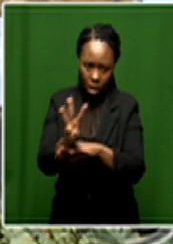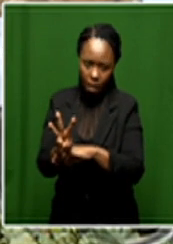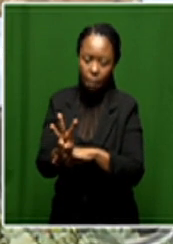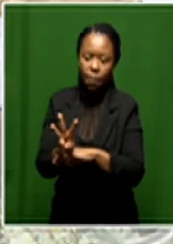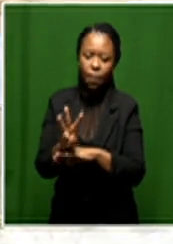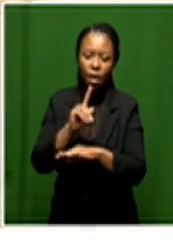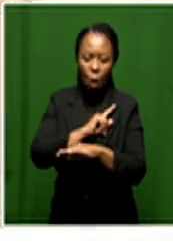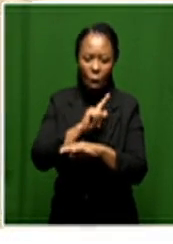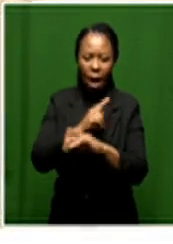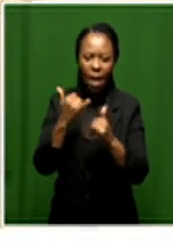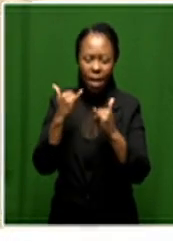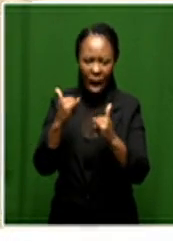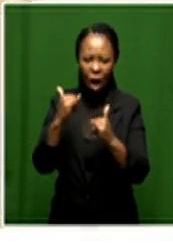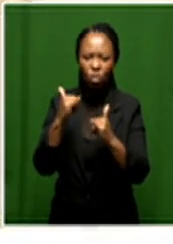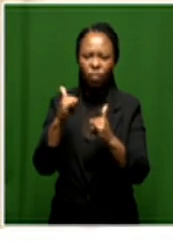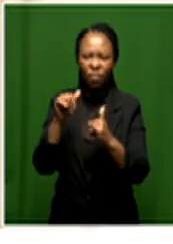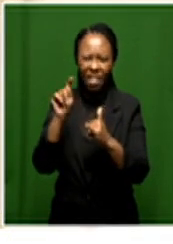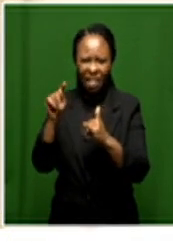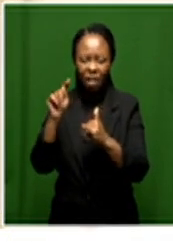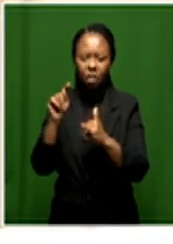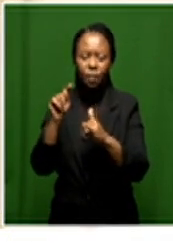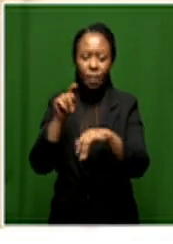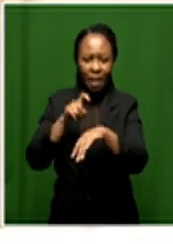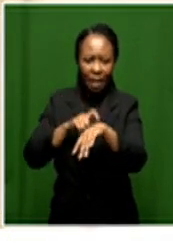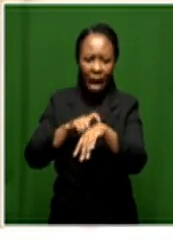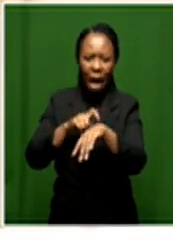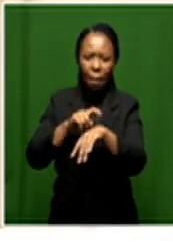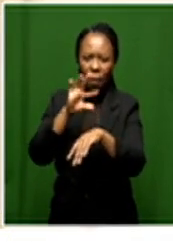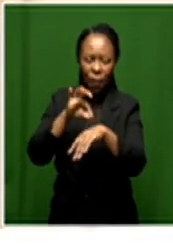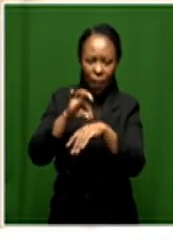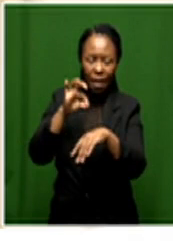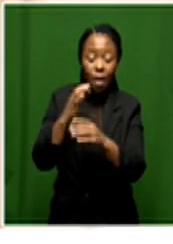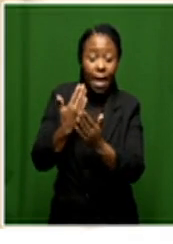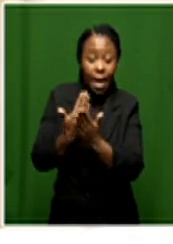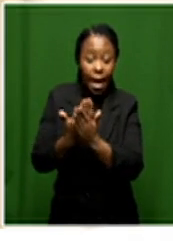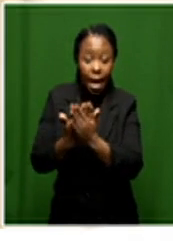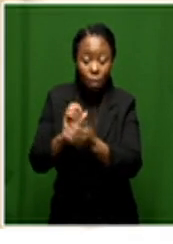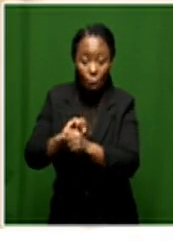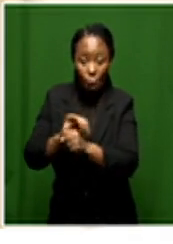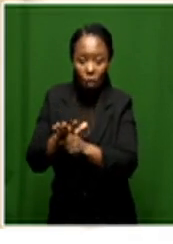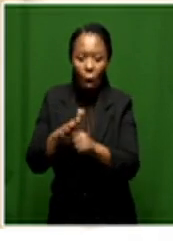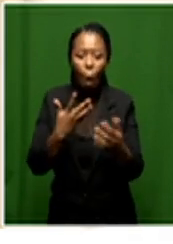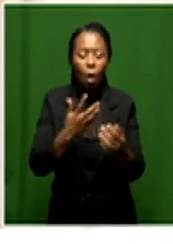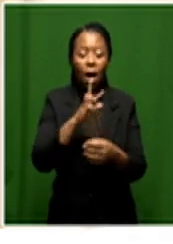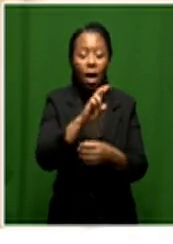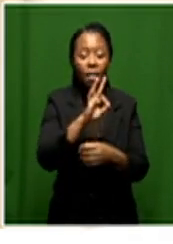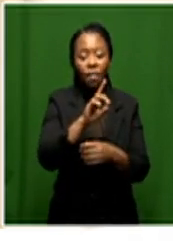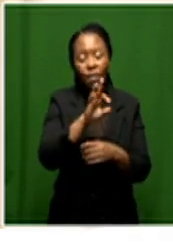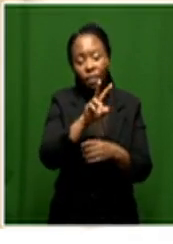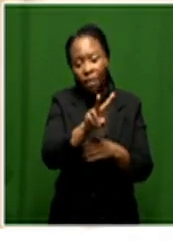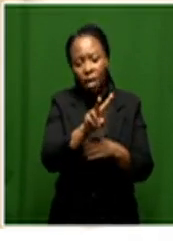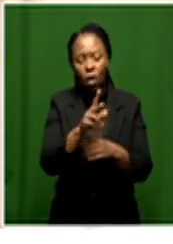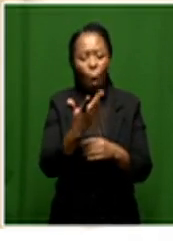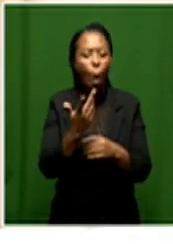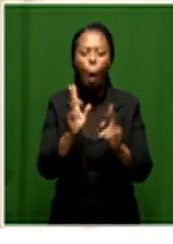into high vector season that it could be COVID, it could be Rift, it could just be ordinary flu,